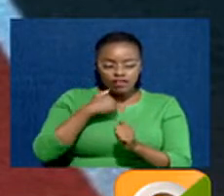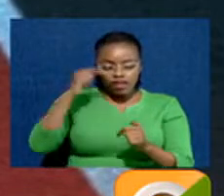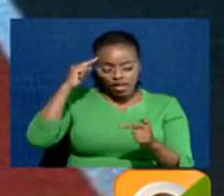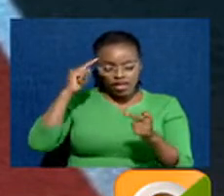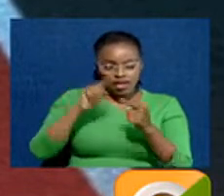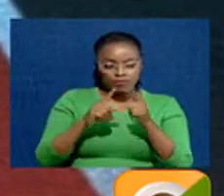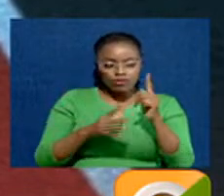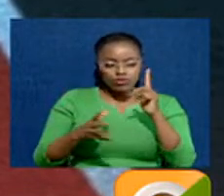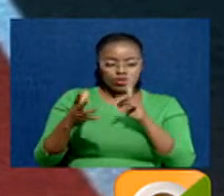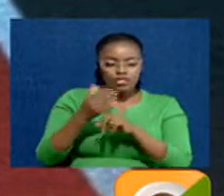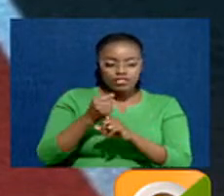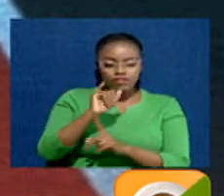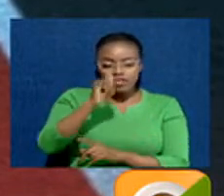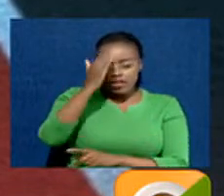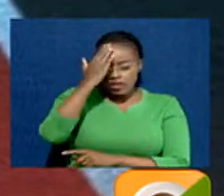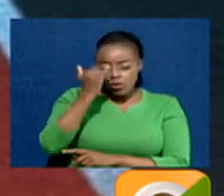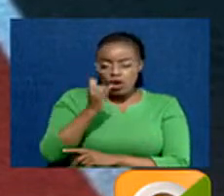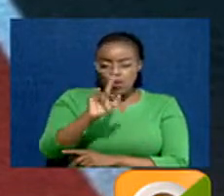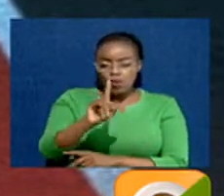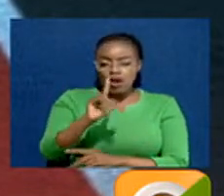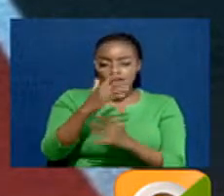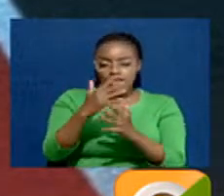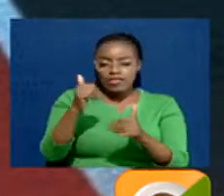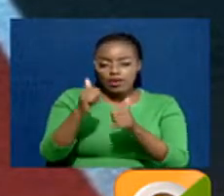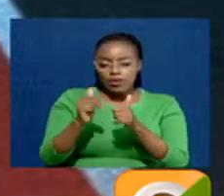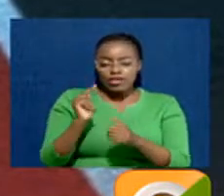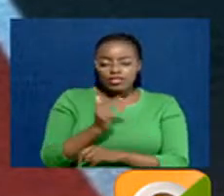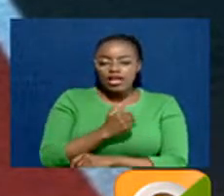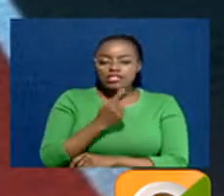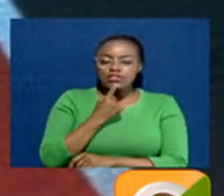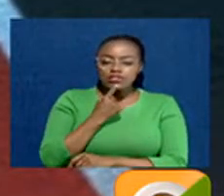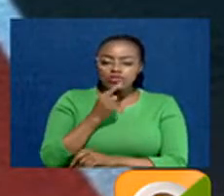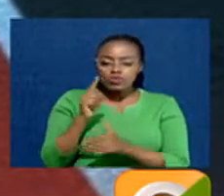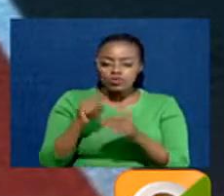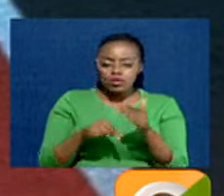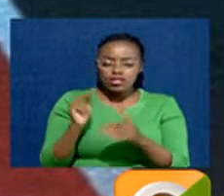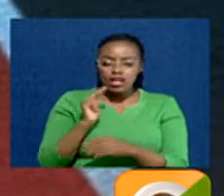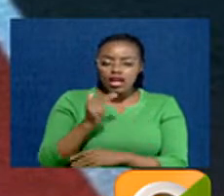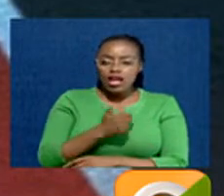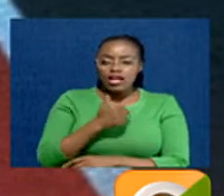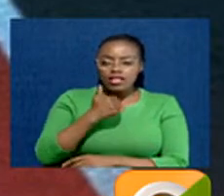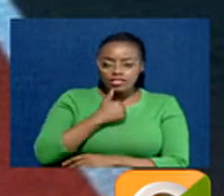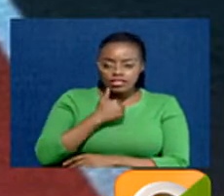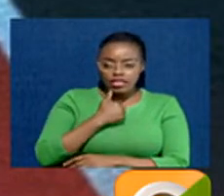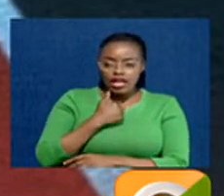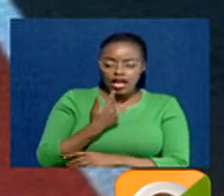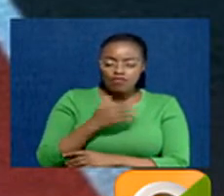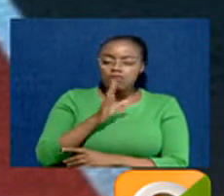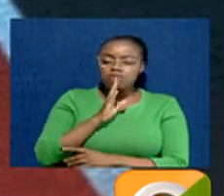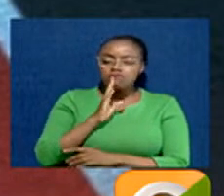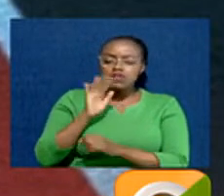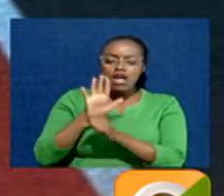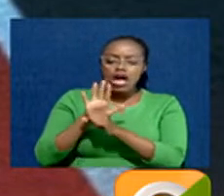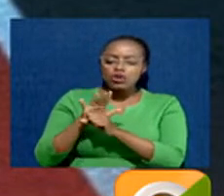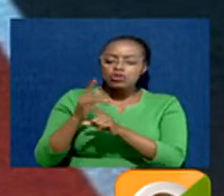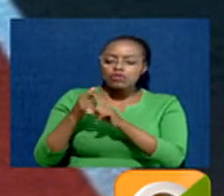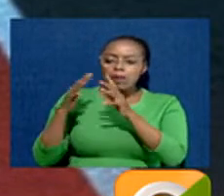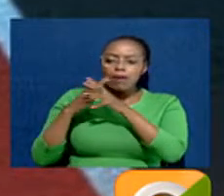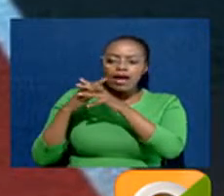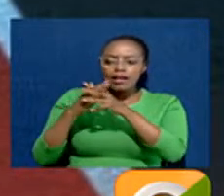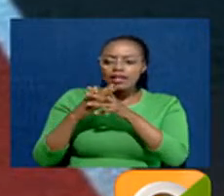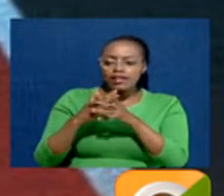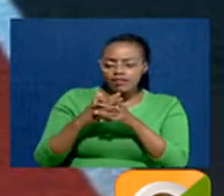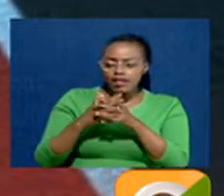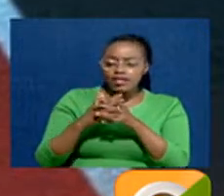achieve. Because the one thing that we are told is we borrow heavily from the American system of government. It